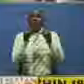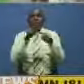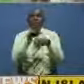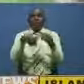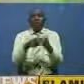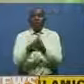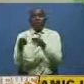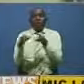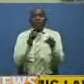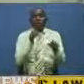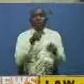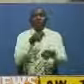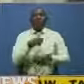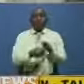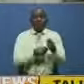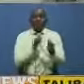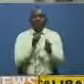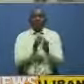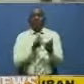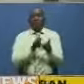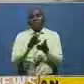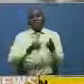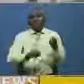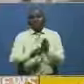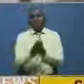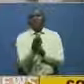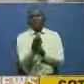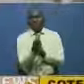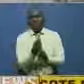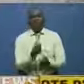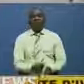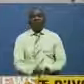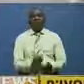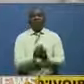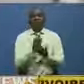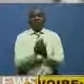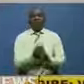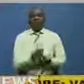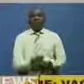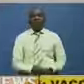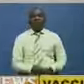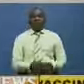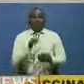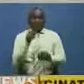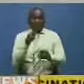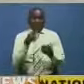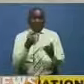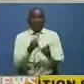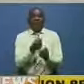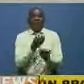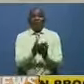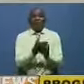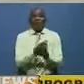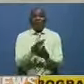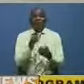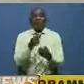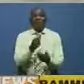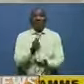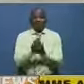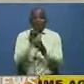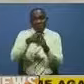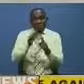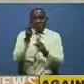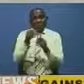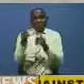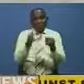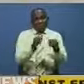the affected persons with some relief items to ameliorate their suffering. He, however, appealed for assistance from